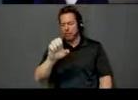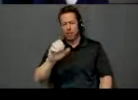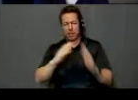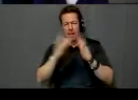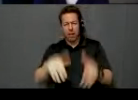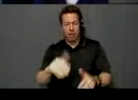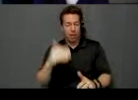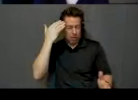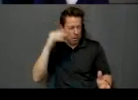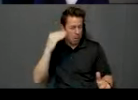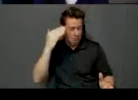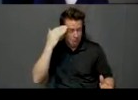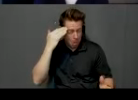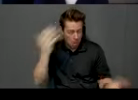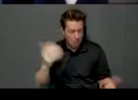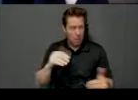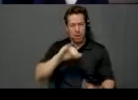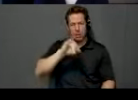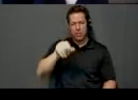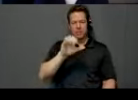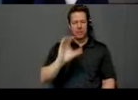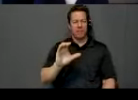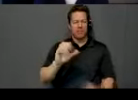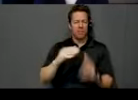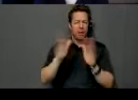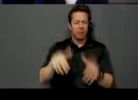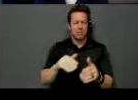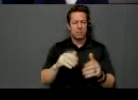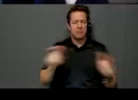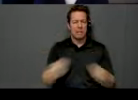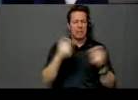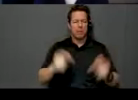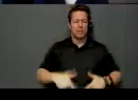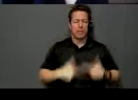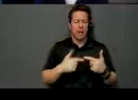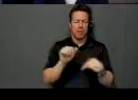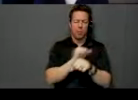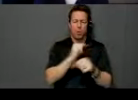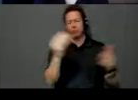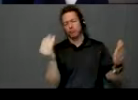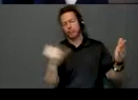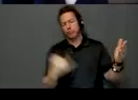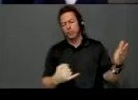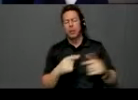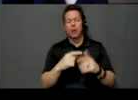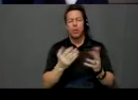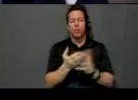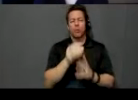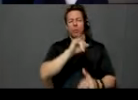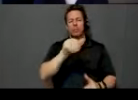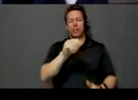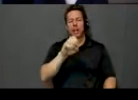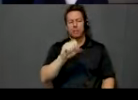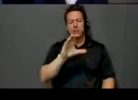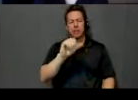unfamiliar with us, the James Castle House celebrates the life and work of American artist James Castle through exhibitions,